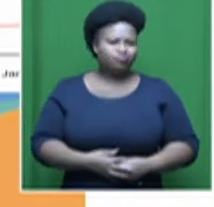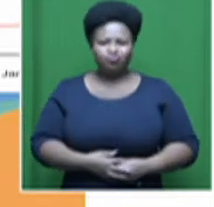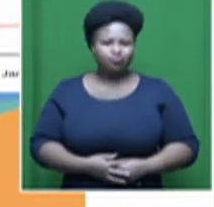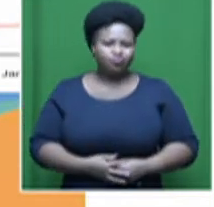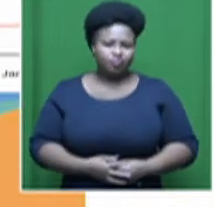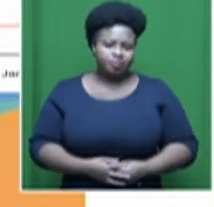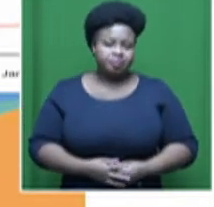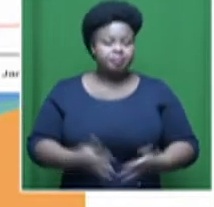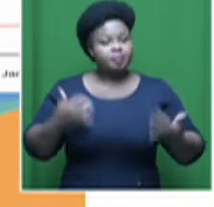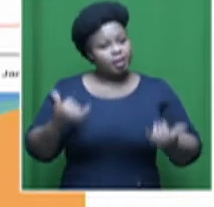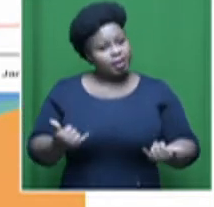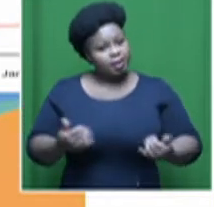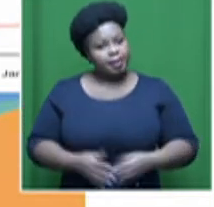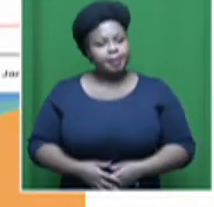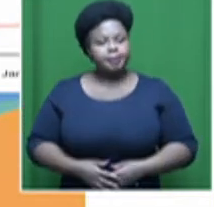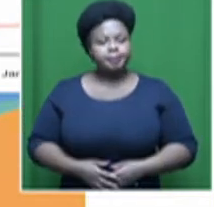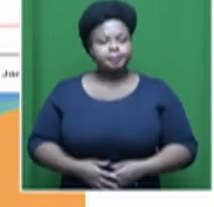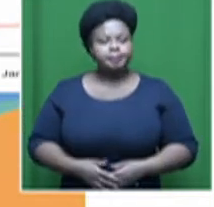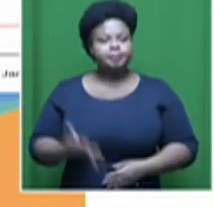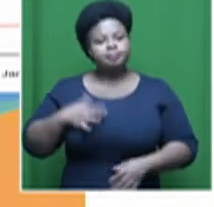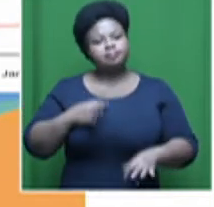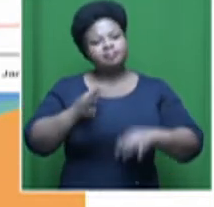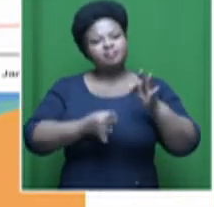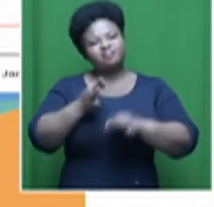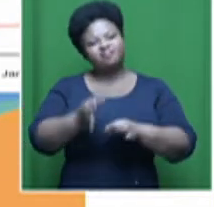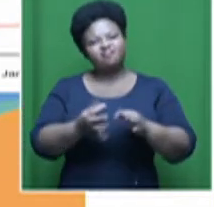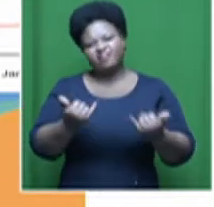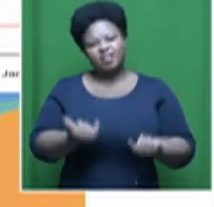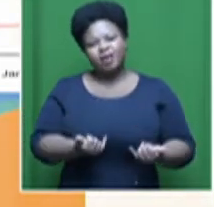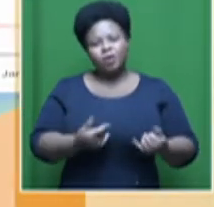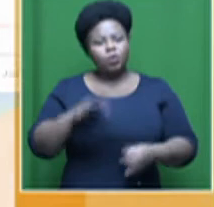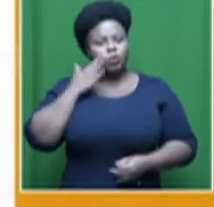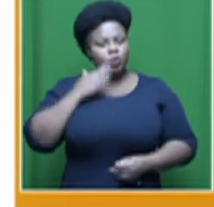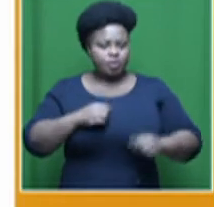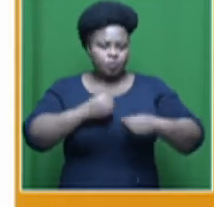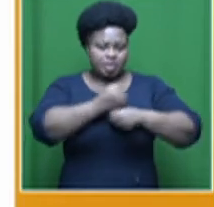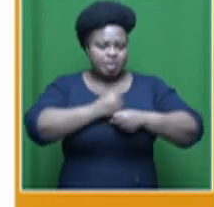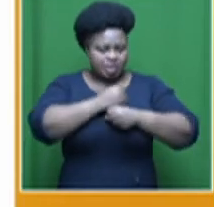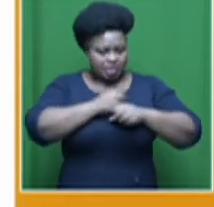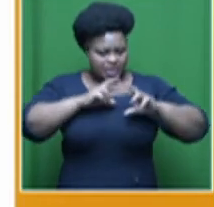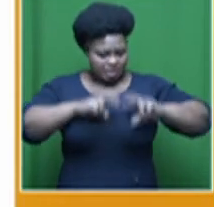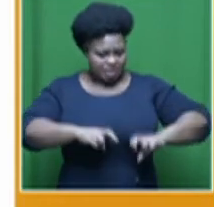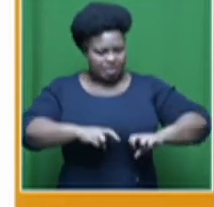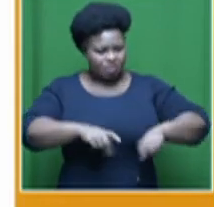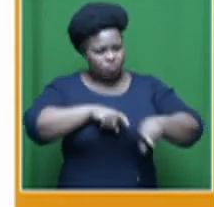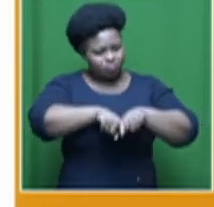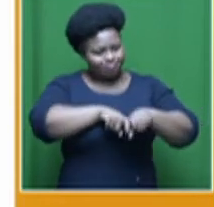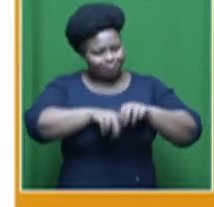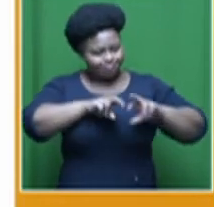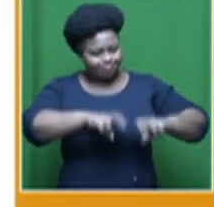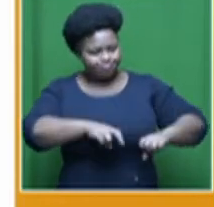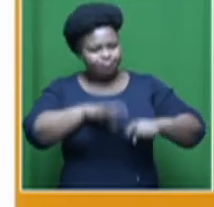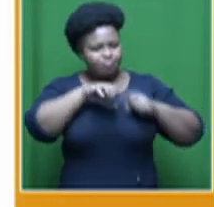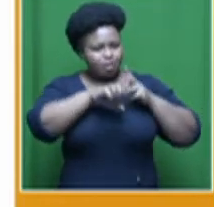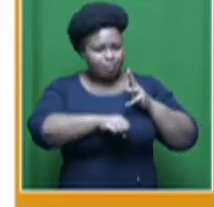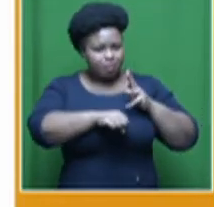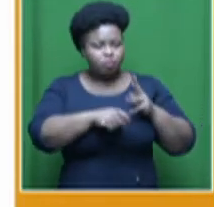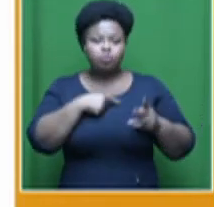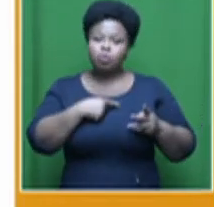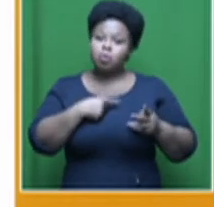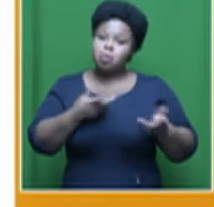So I would like to take you just through what exactly have transpired in the study to get an understanding in terms of why we're able